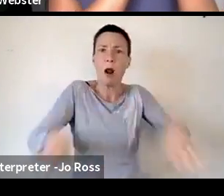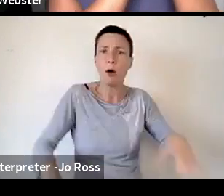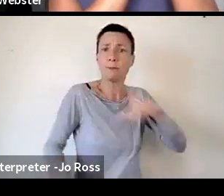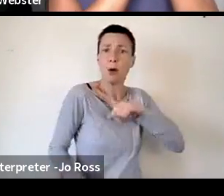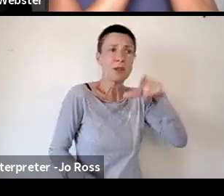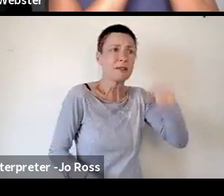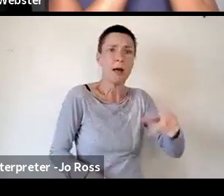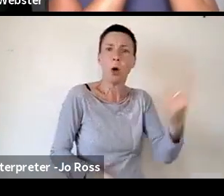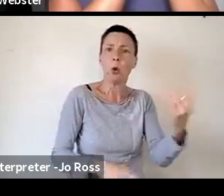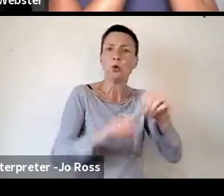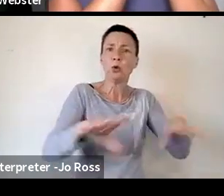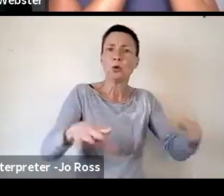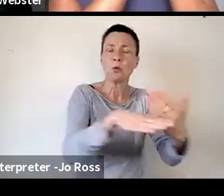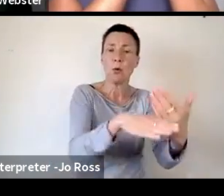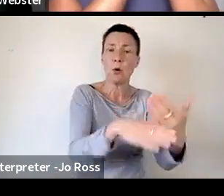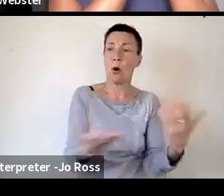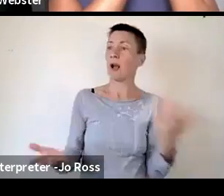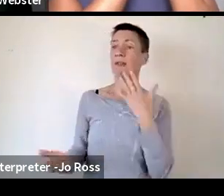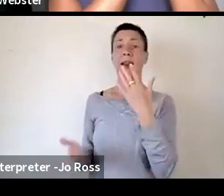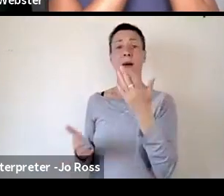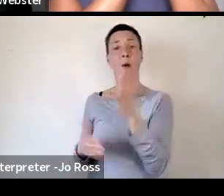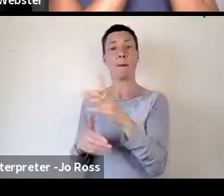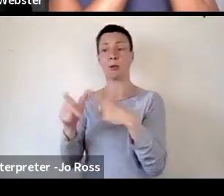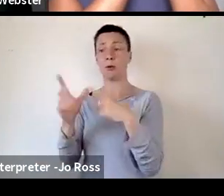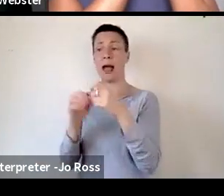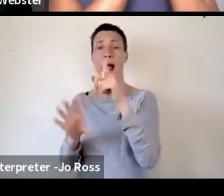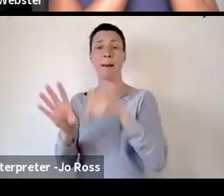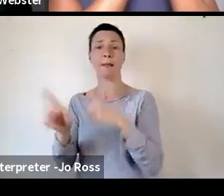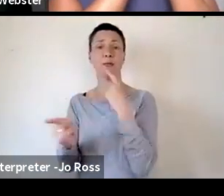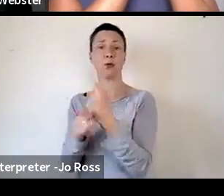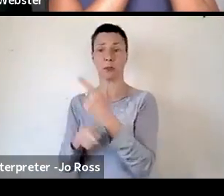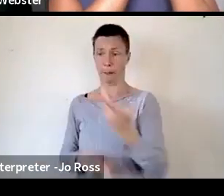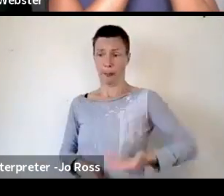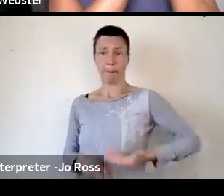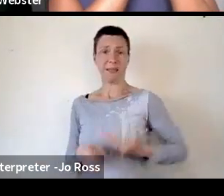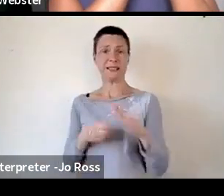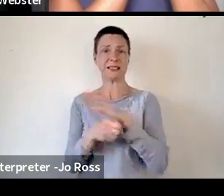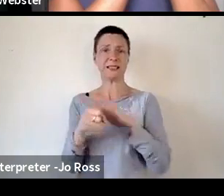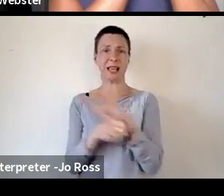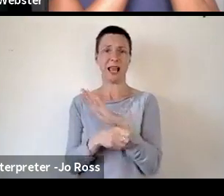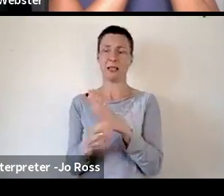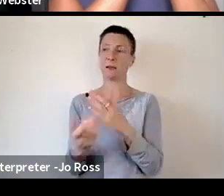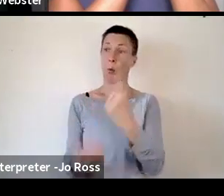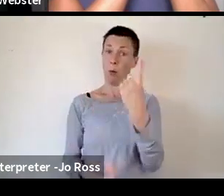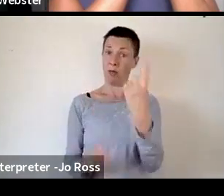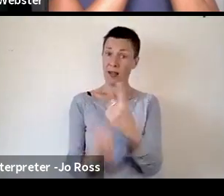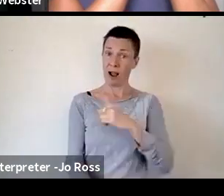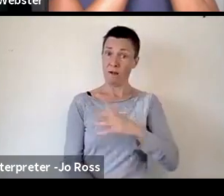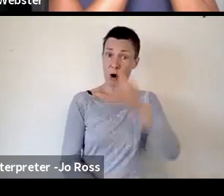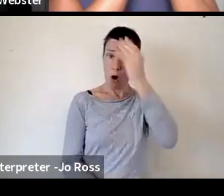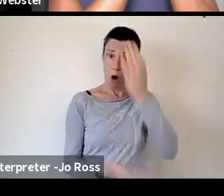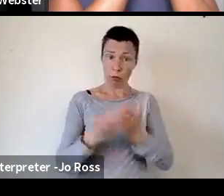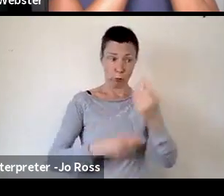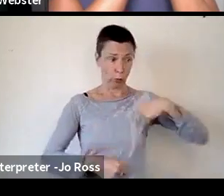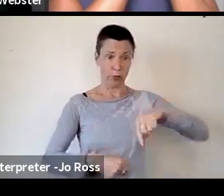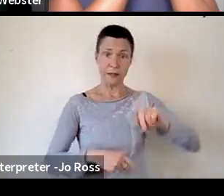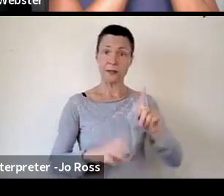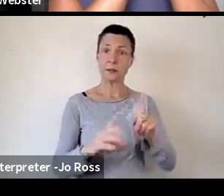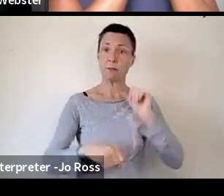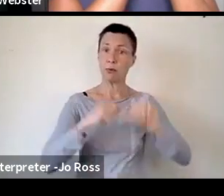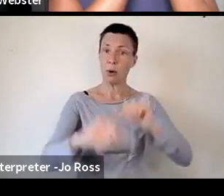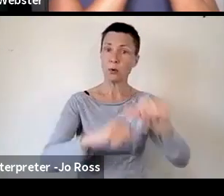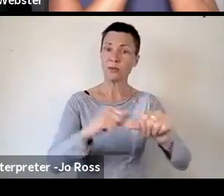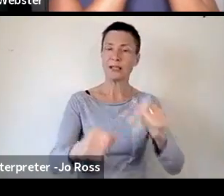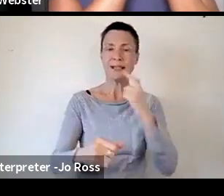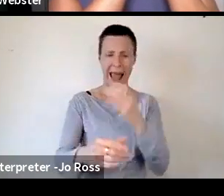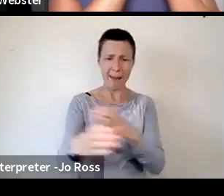it. And then go back to Abby's point about the business case. One of the things I've learned through this whole process is that actually